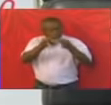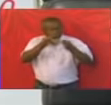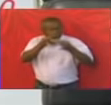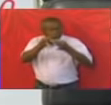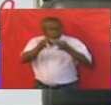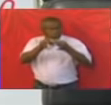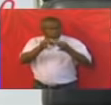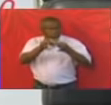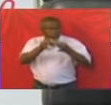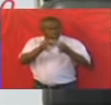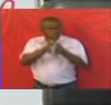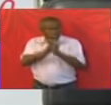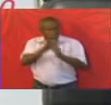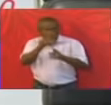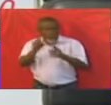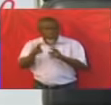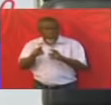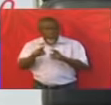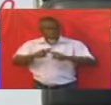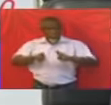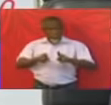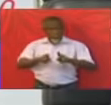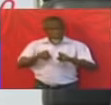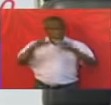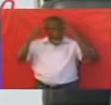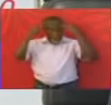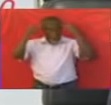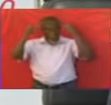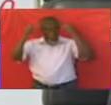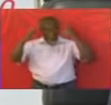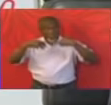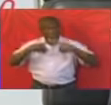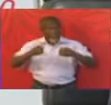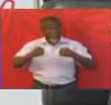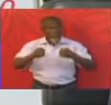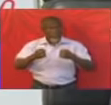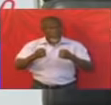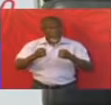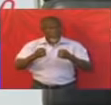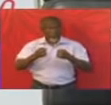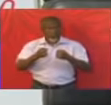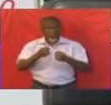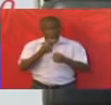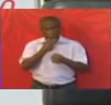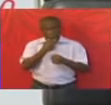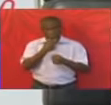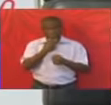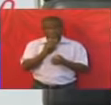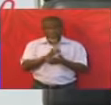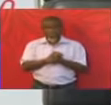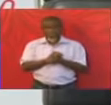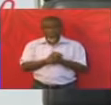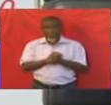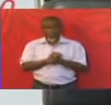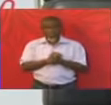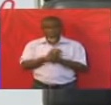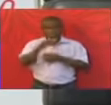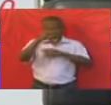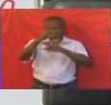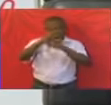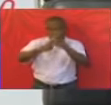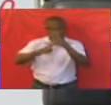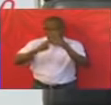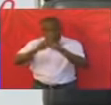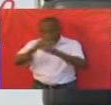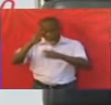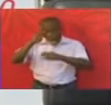But in terms of the Ministry of Health, the trusted sources of information, we are going to say that the World Health